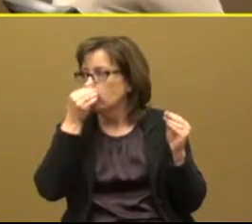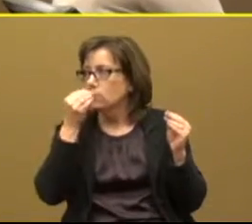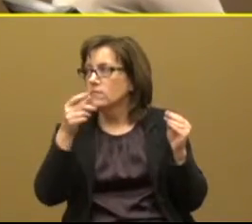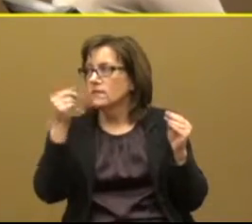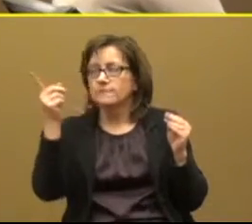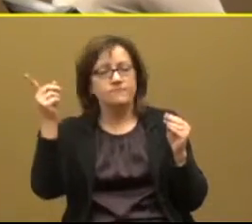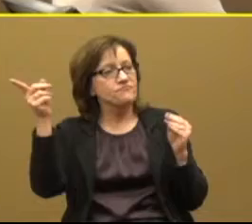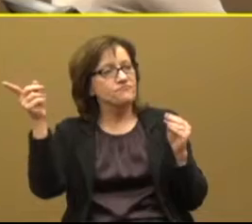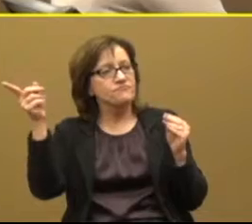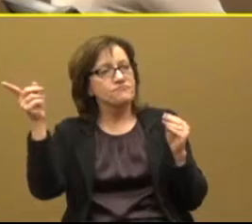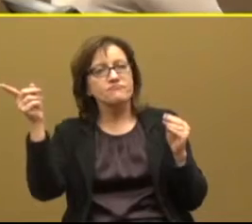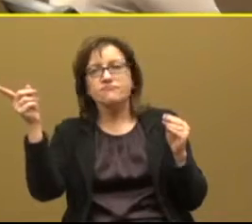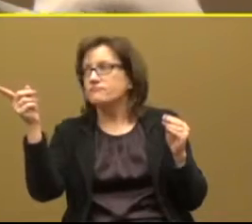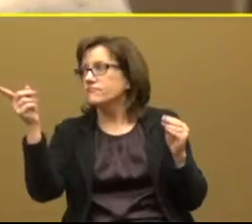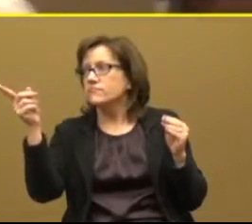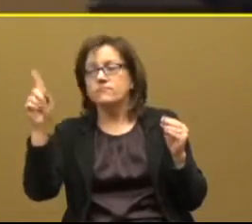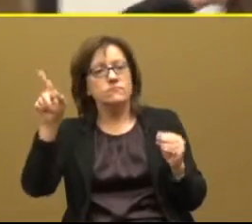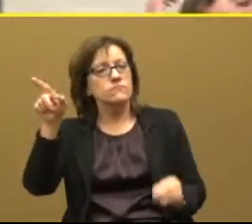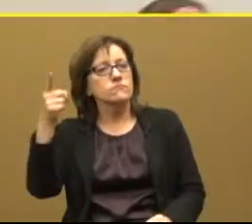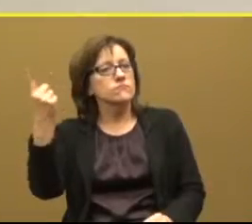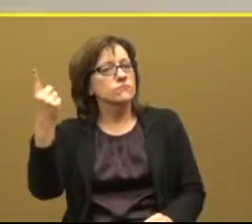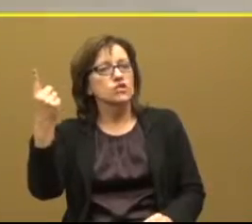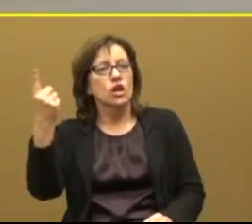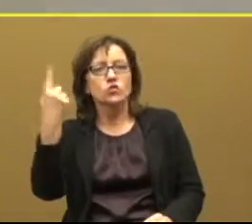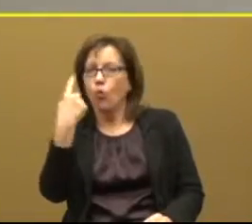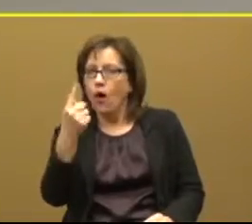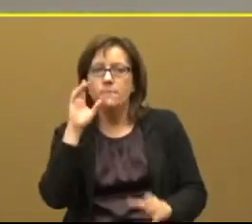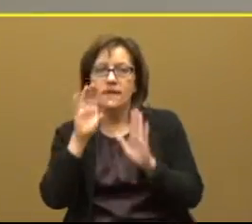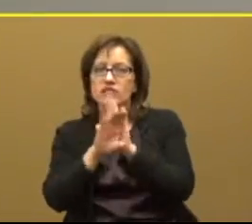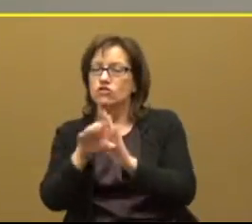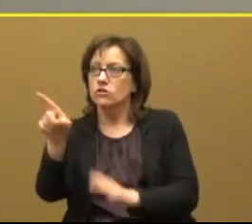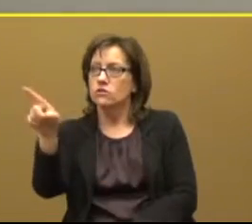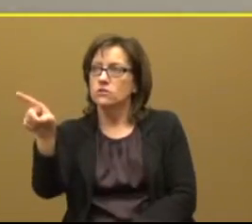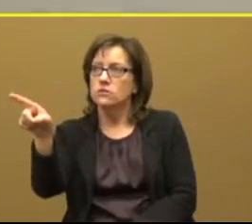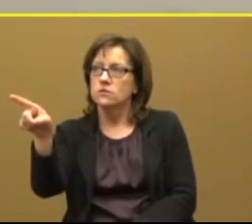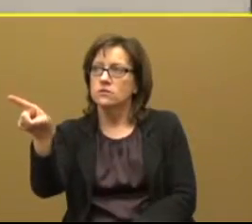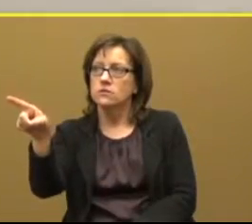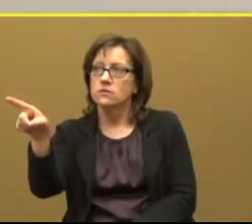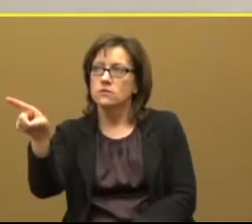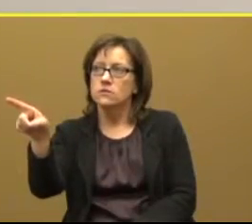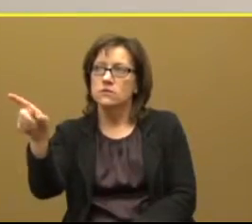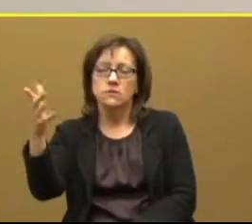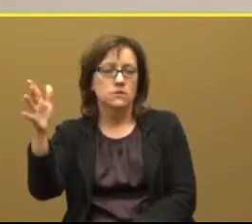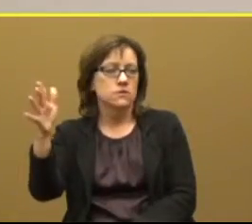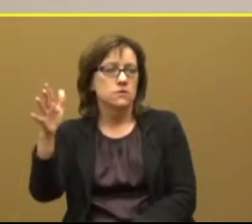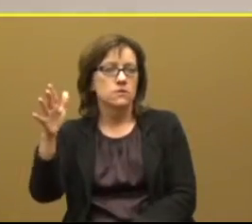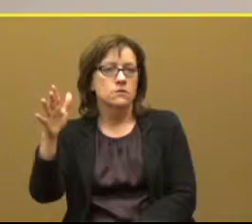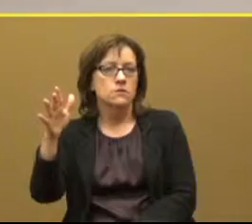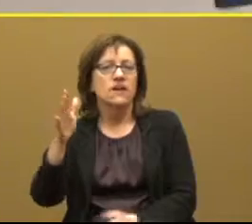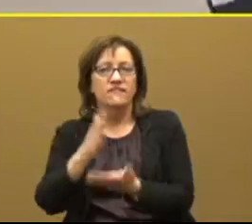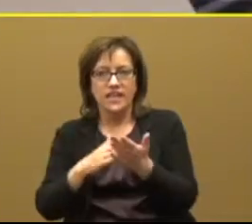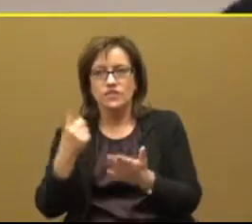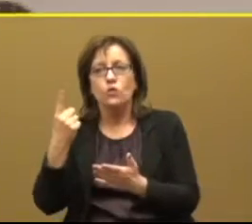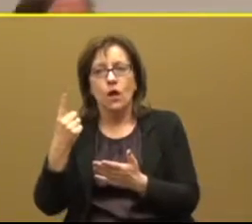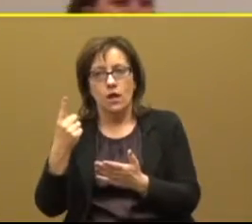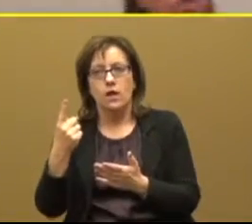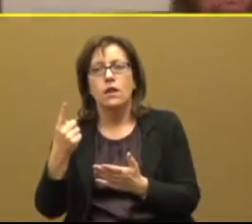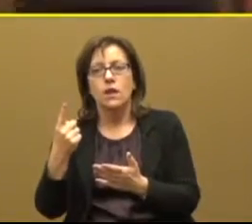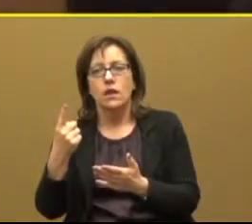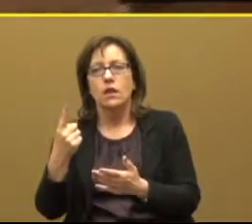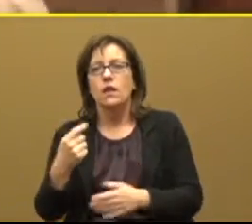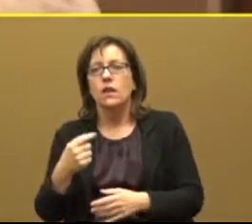picture on the book. Just the pretzel. Nothing else on this book. Just the pretzel at phase 1. 2.